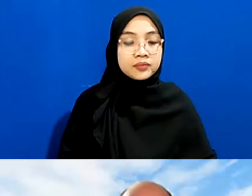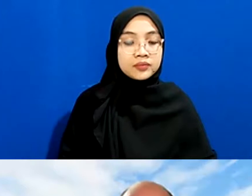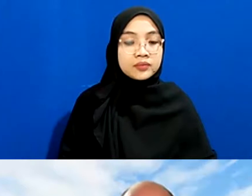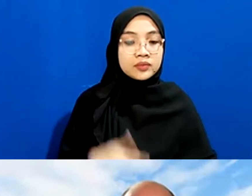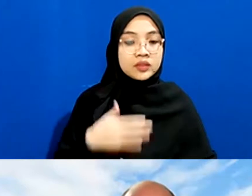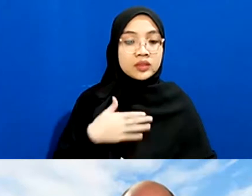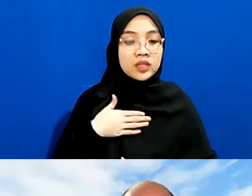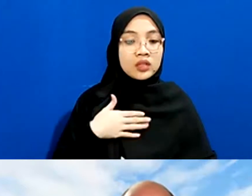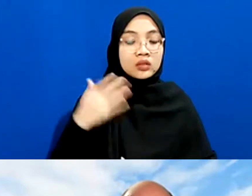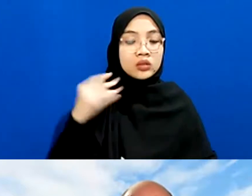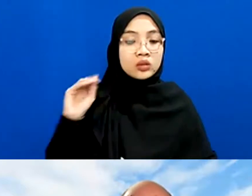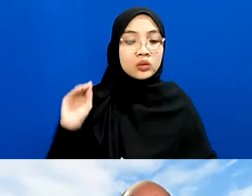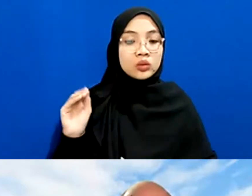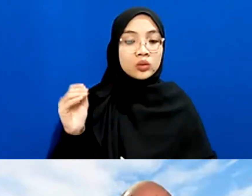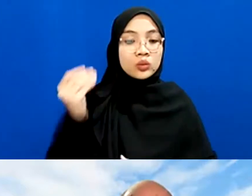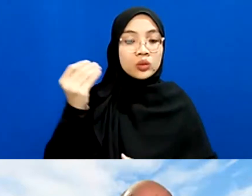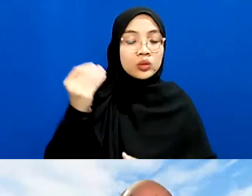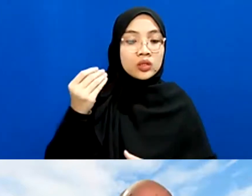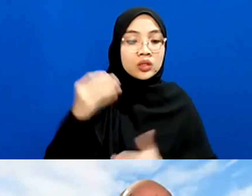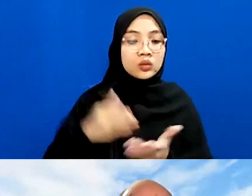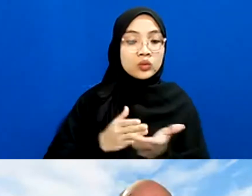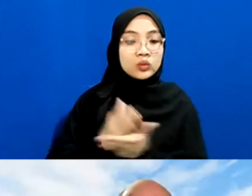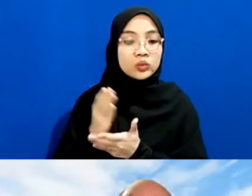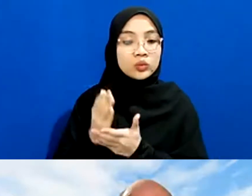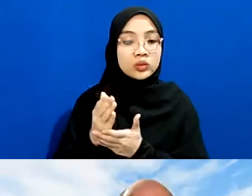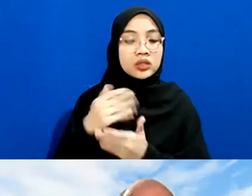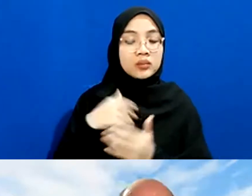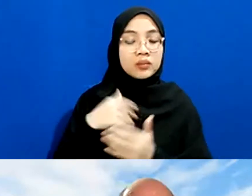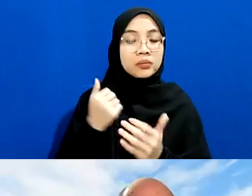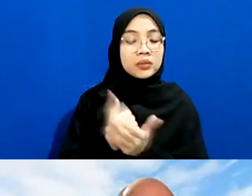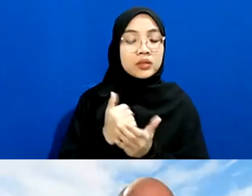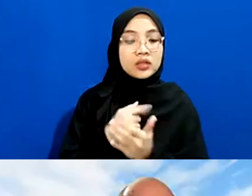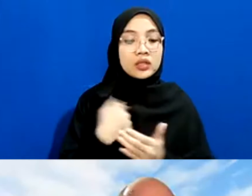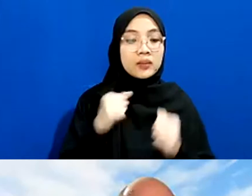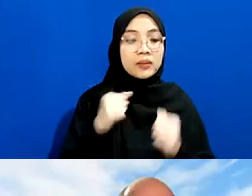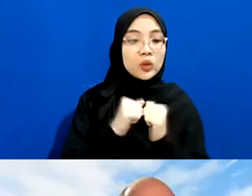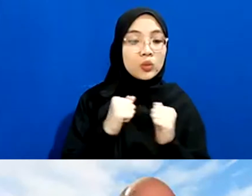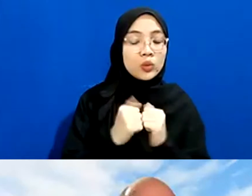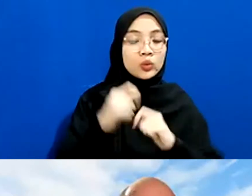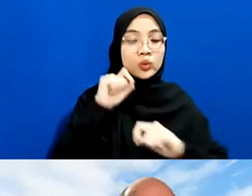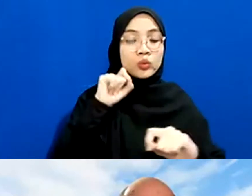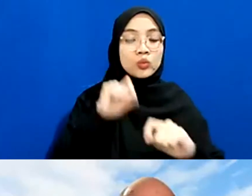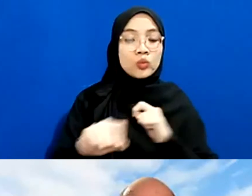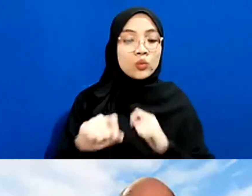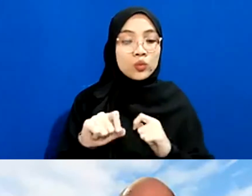this faculty. Part of our commitment at that time was to create